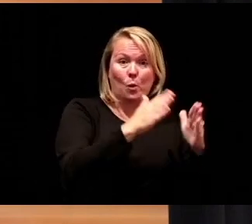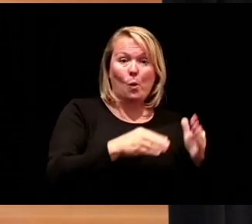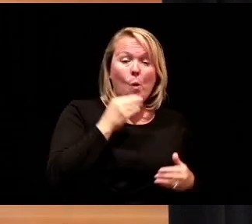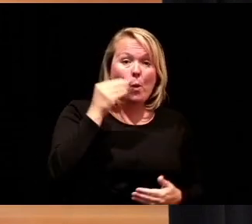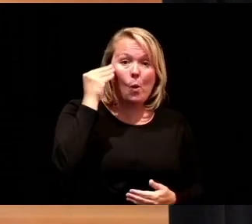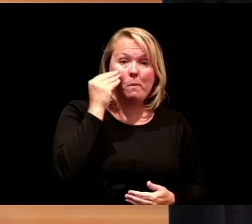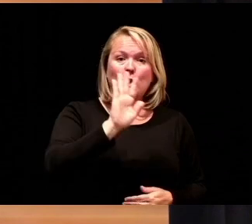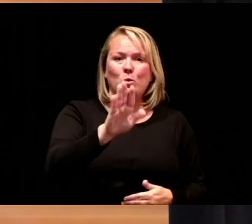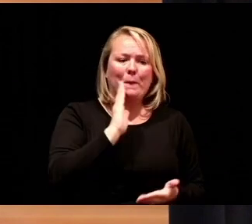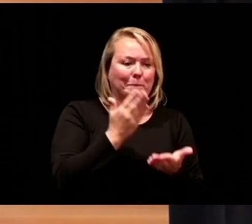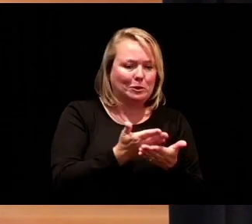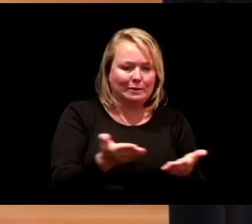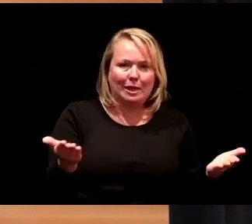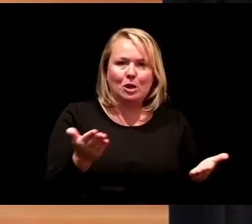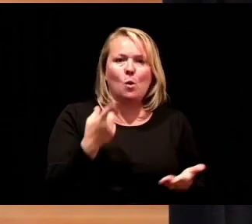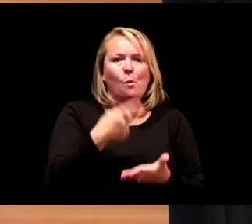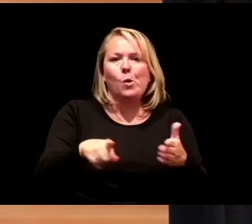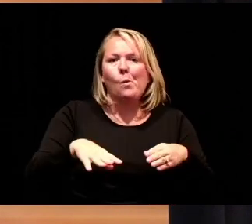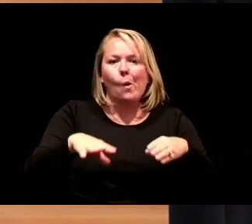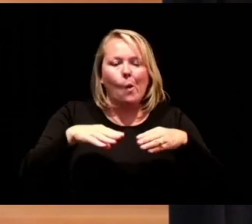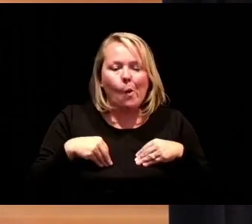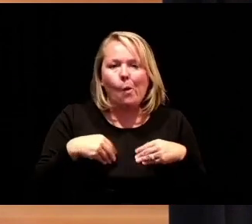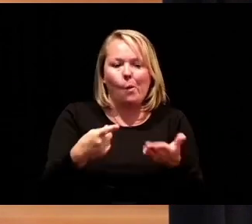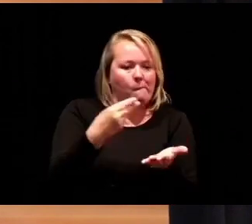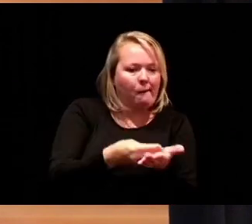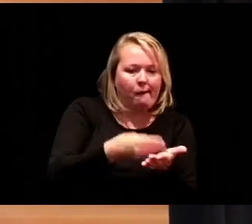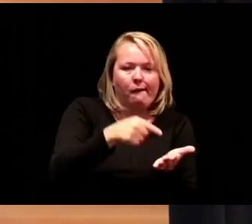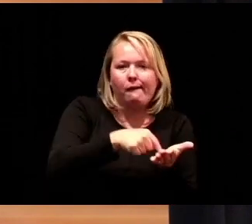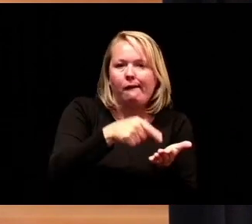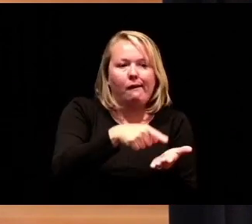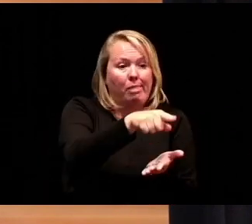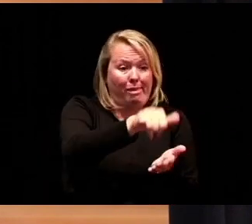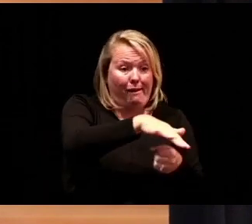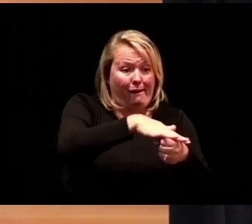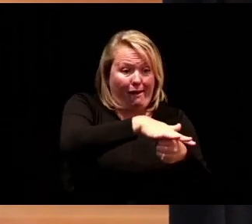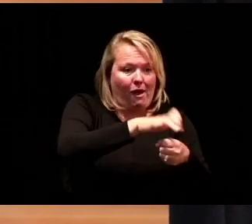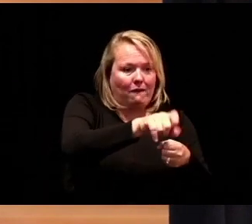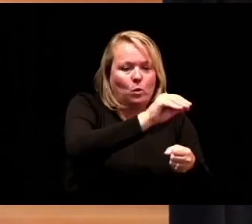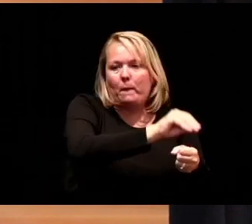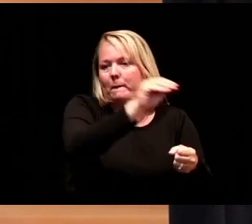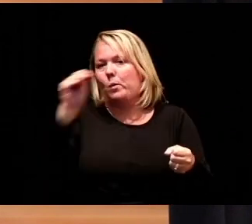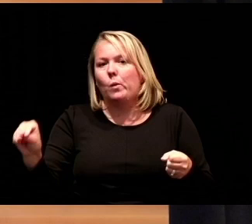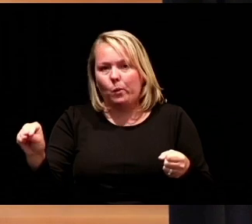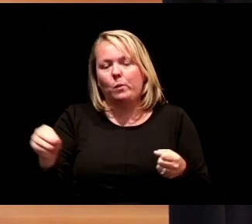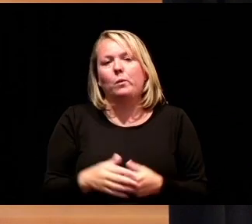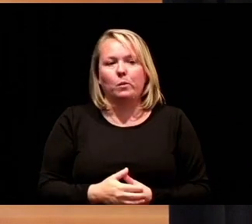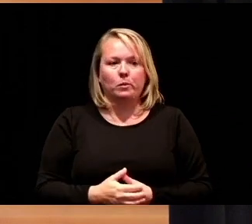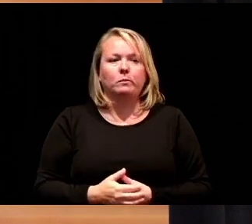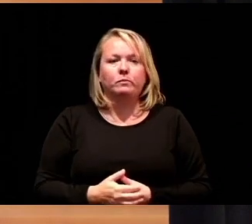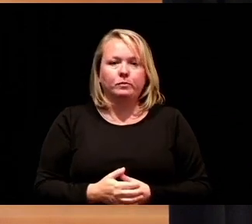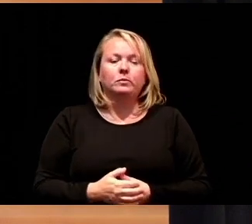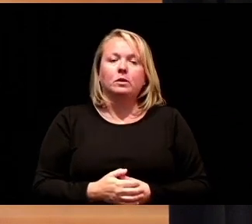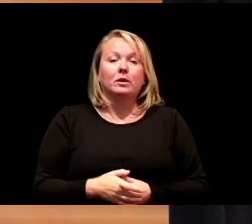health, education, all of those things when we're moving our children from home to home to home? Again, and underlying it too, right? Lack